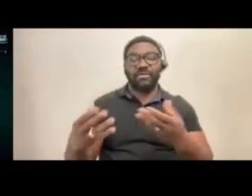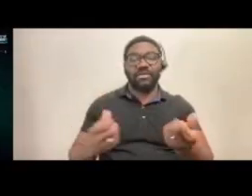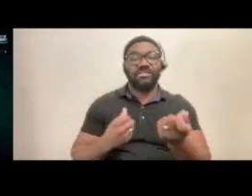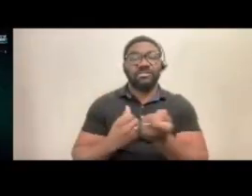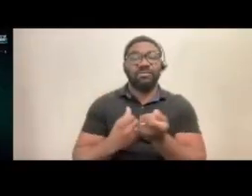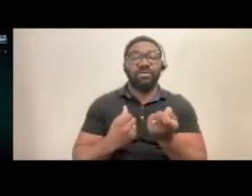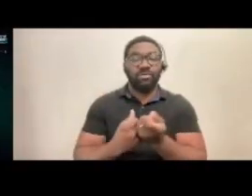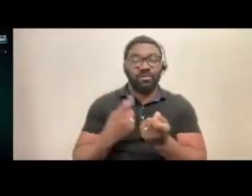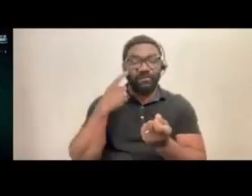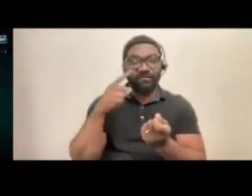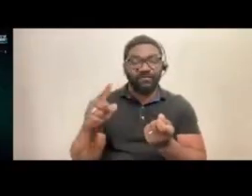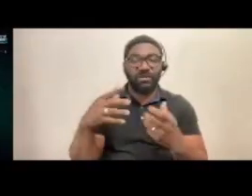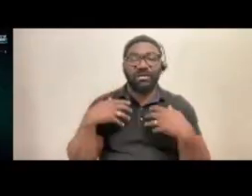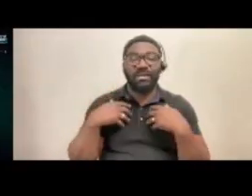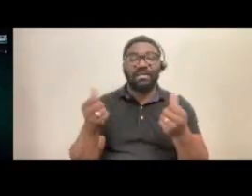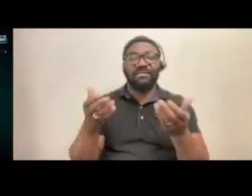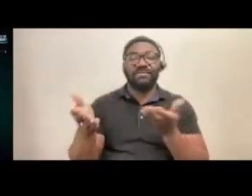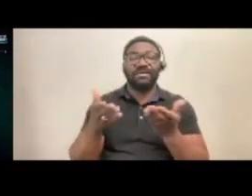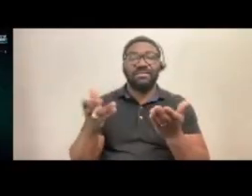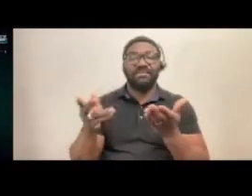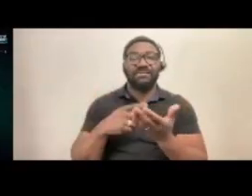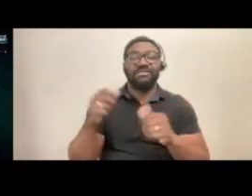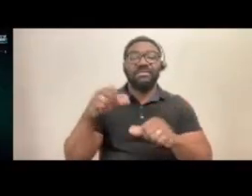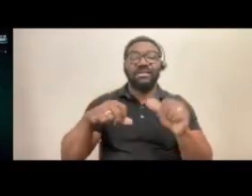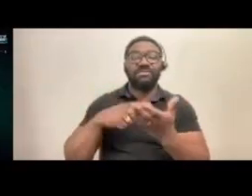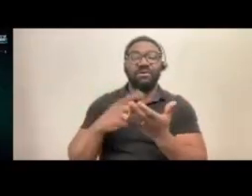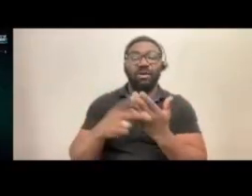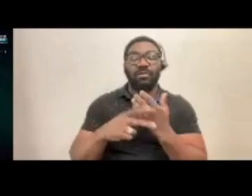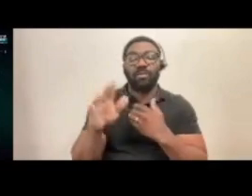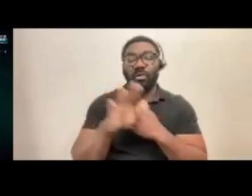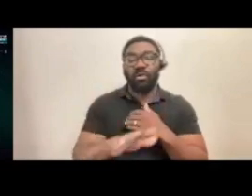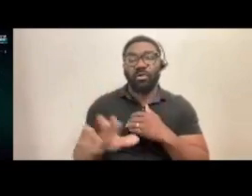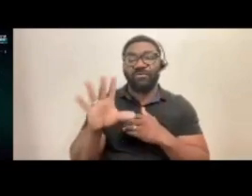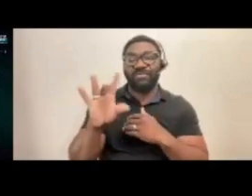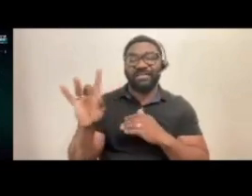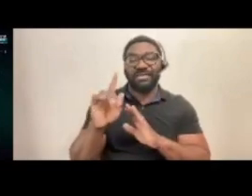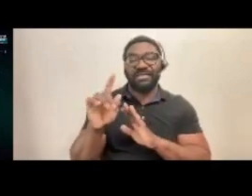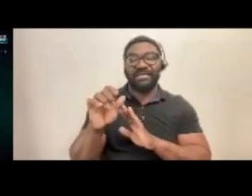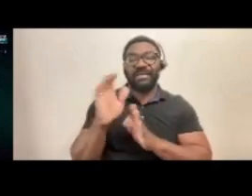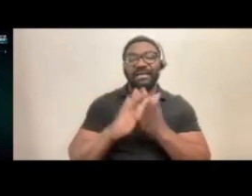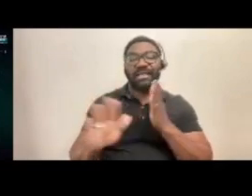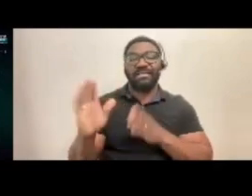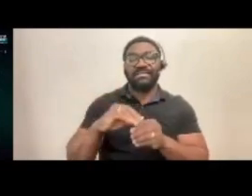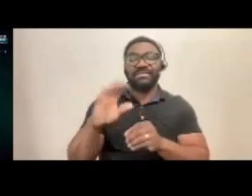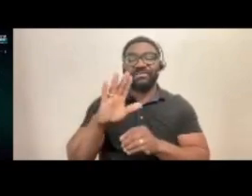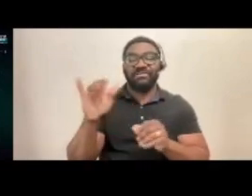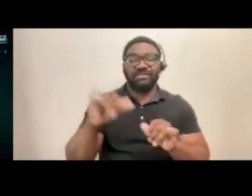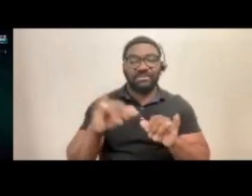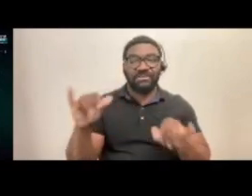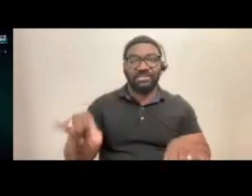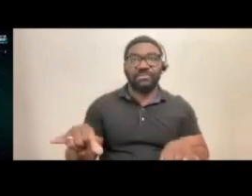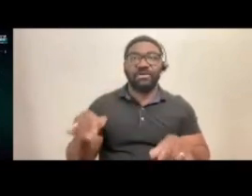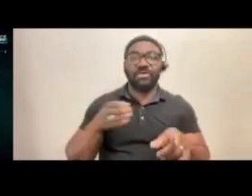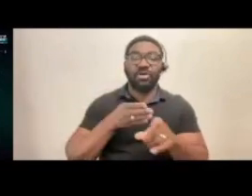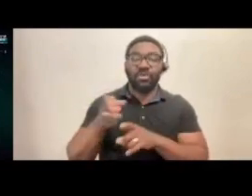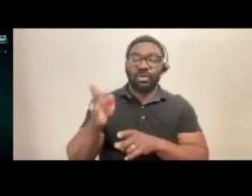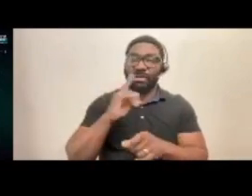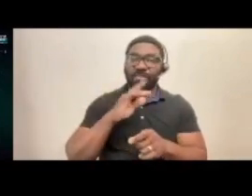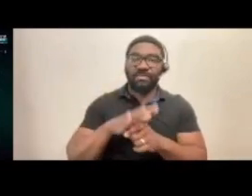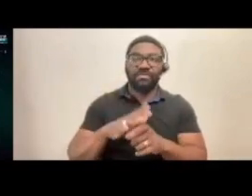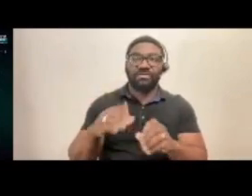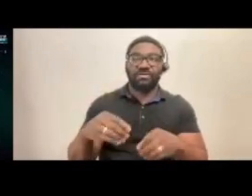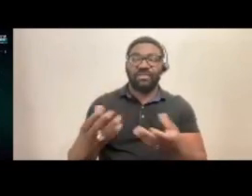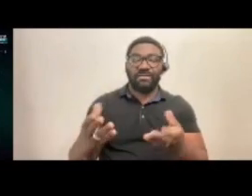to health science programs across all 58 colleges in the system. With a career dedicated to